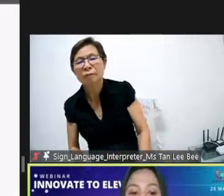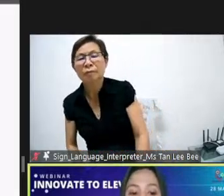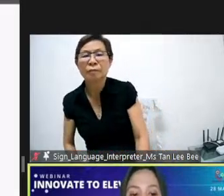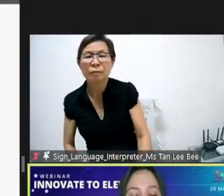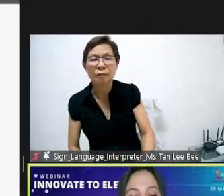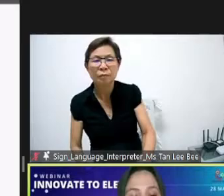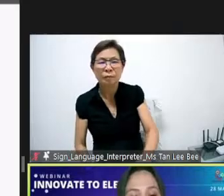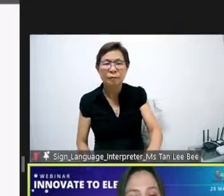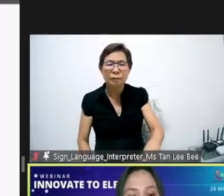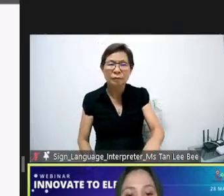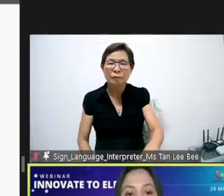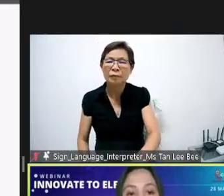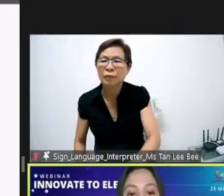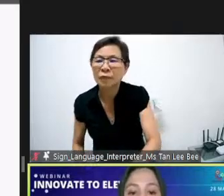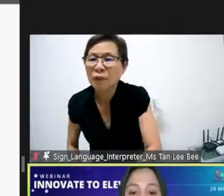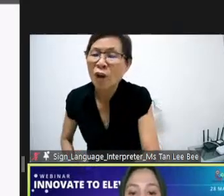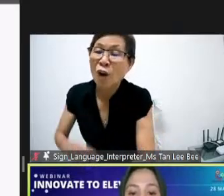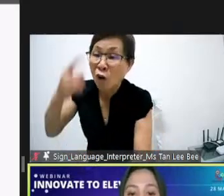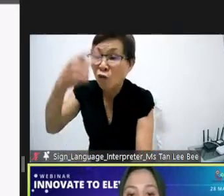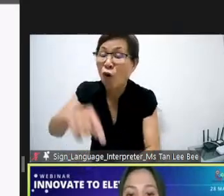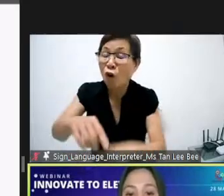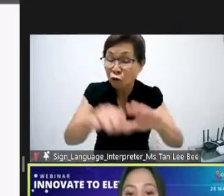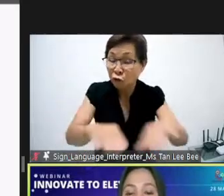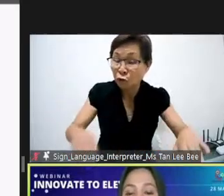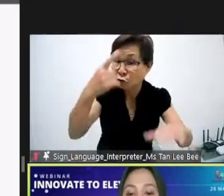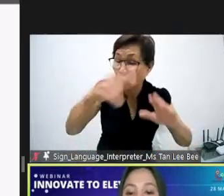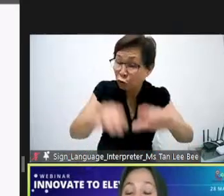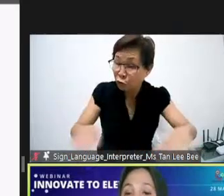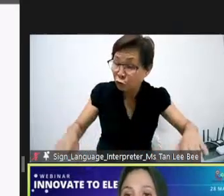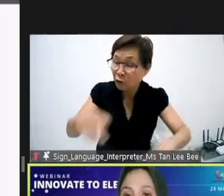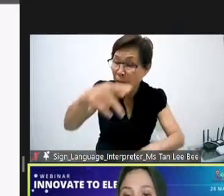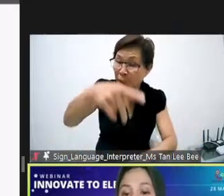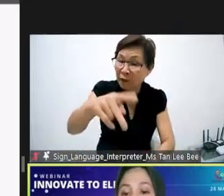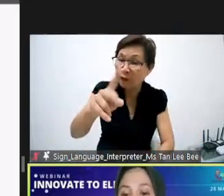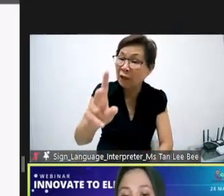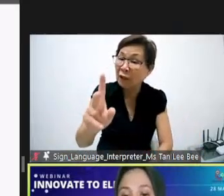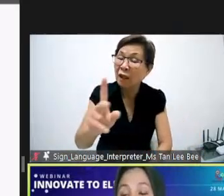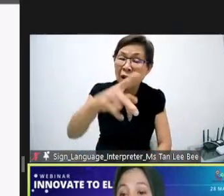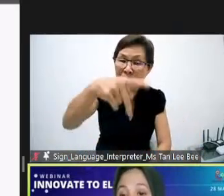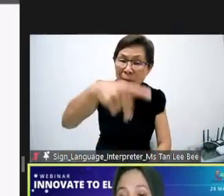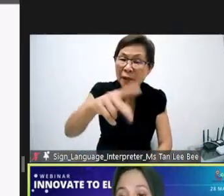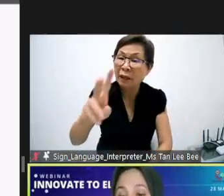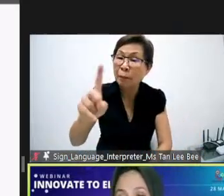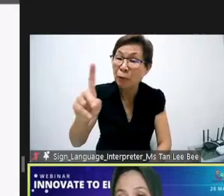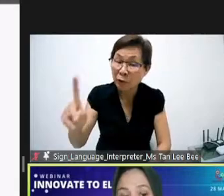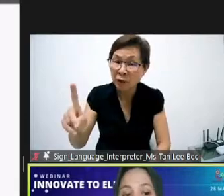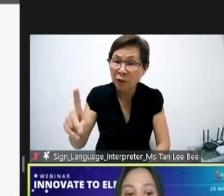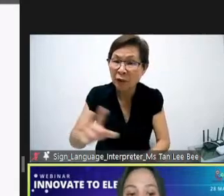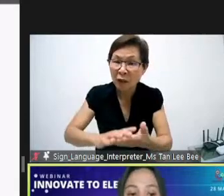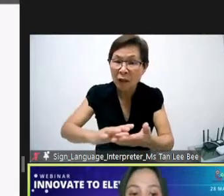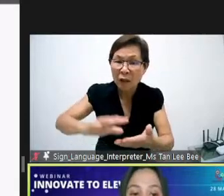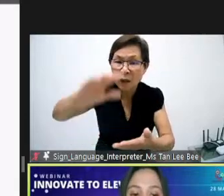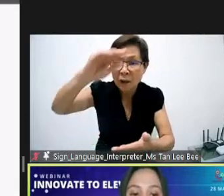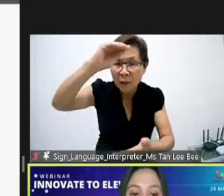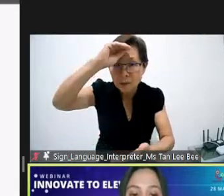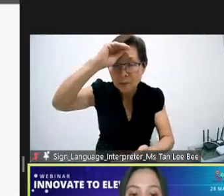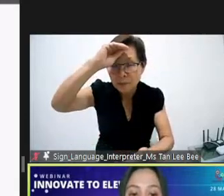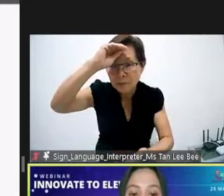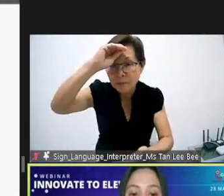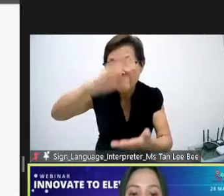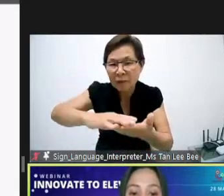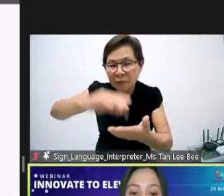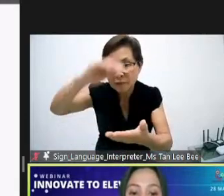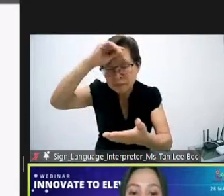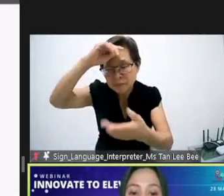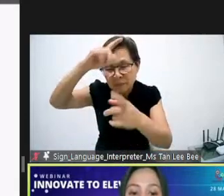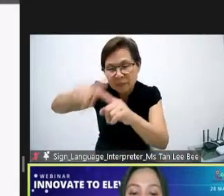Know that for children with special needs, it is important to measure learning outcomes in a different manner